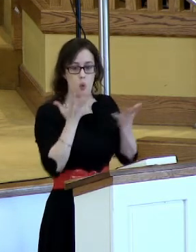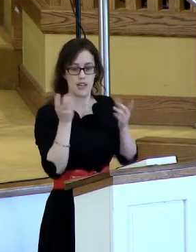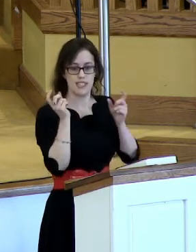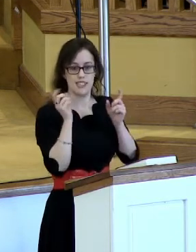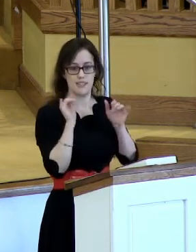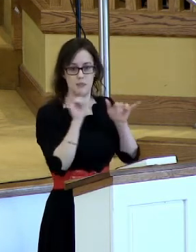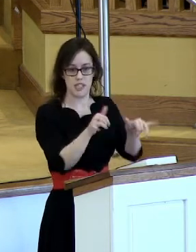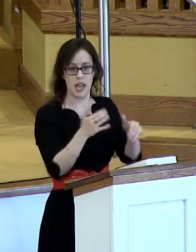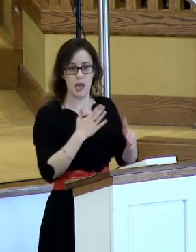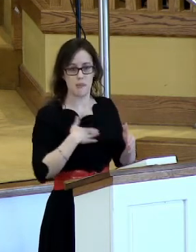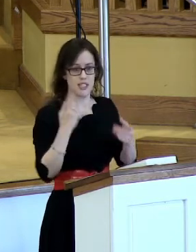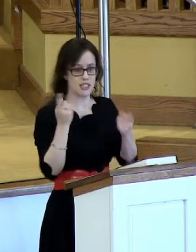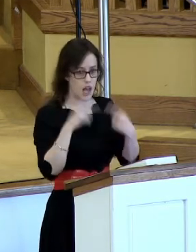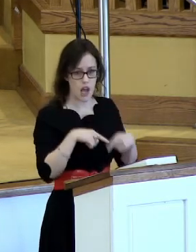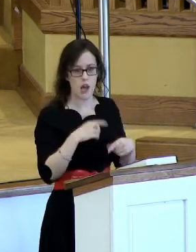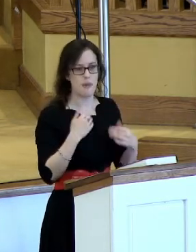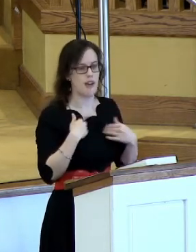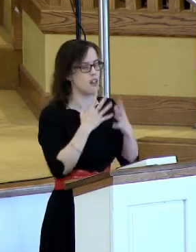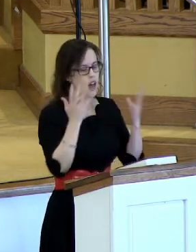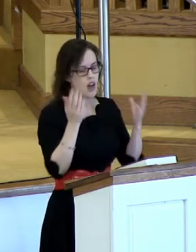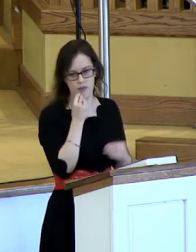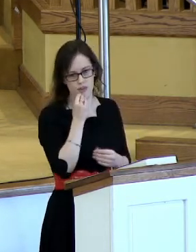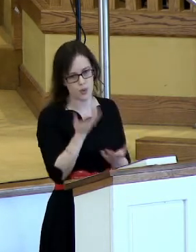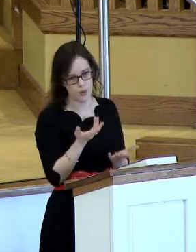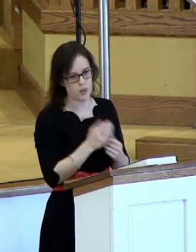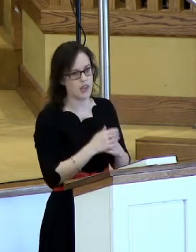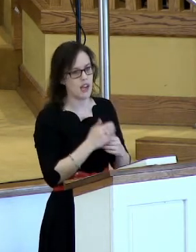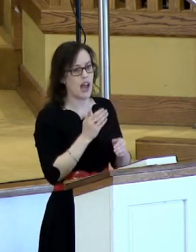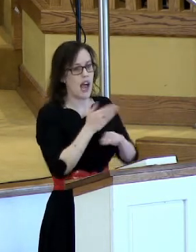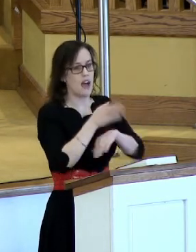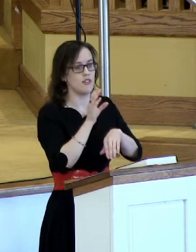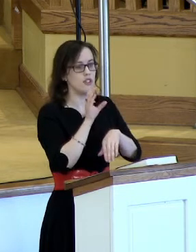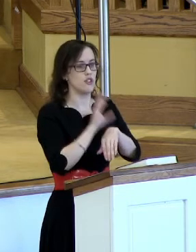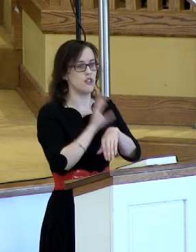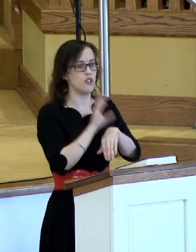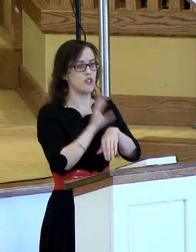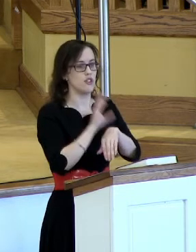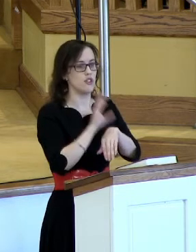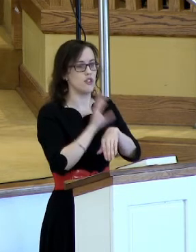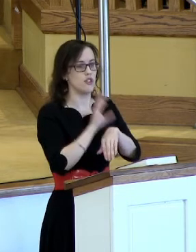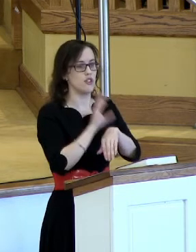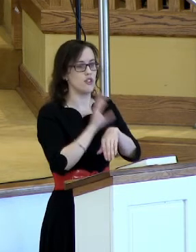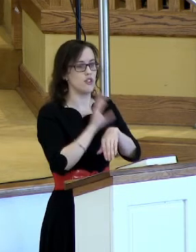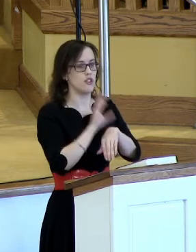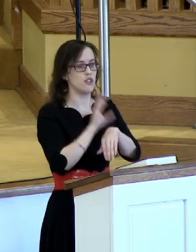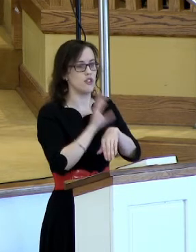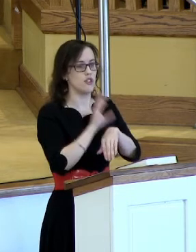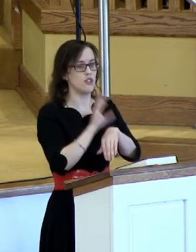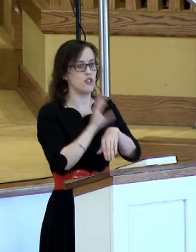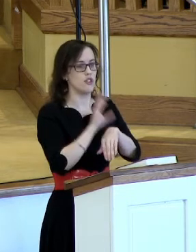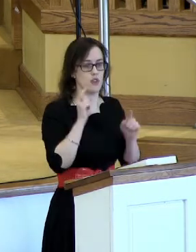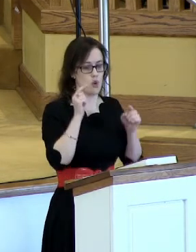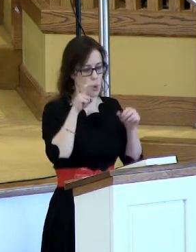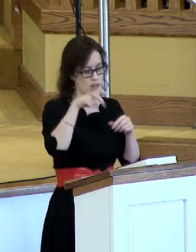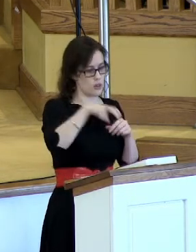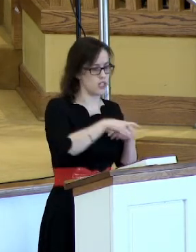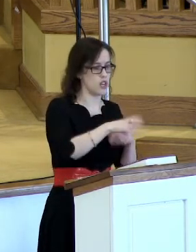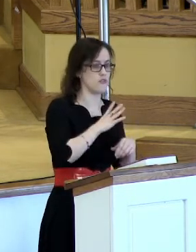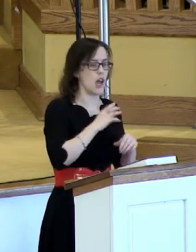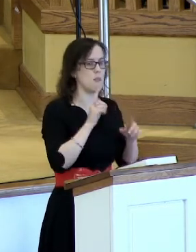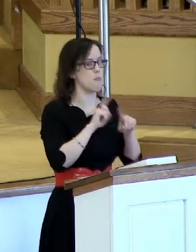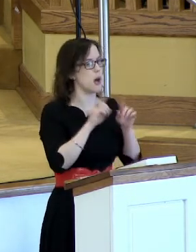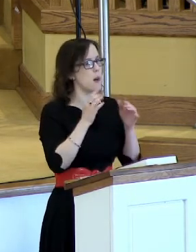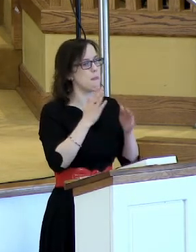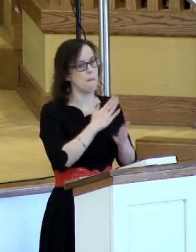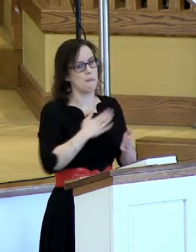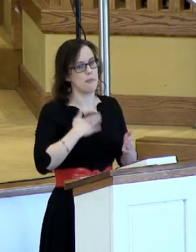We usually have plenty of food. After church today, kids, if you're sixth grade and younger, please stay with your parents. Go in line. We know children are famous for